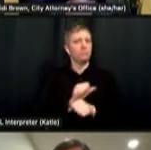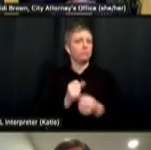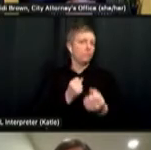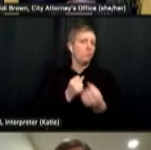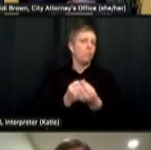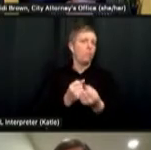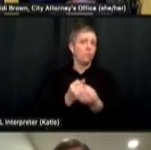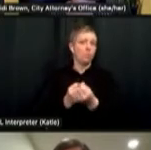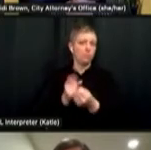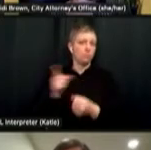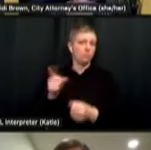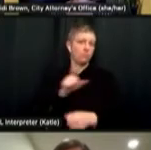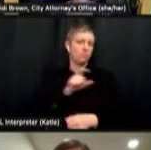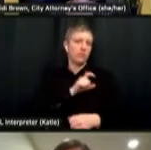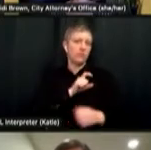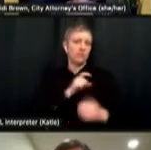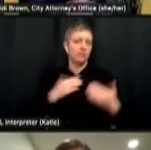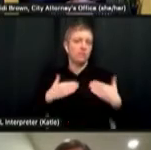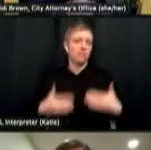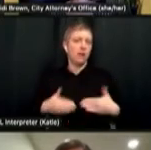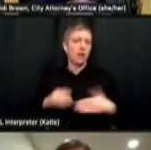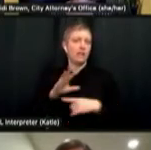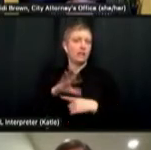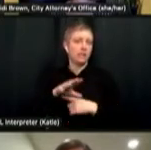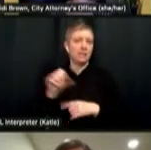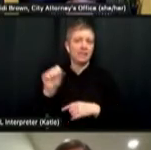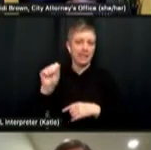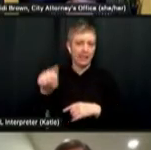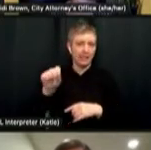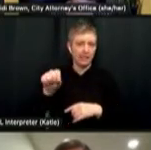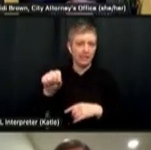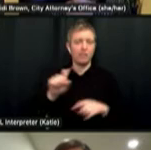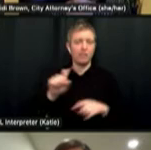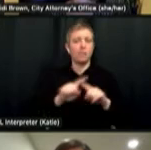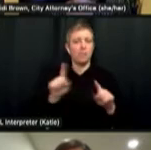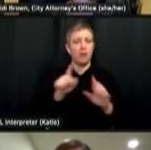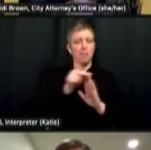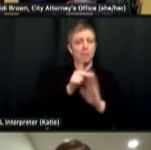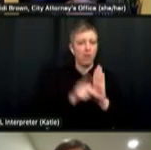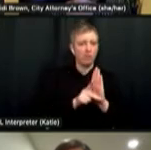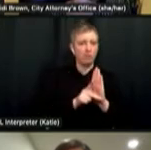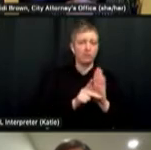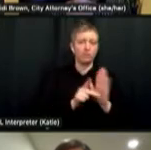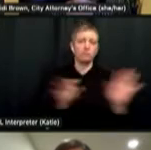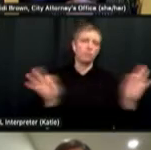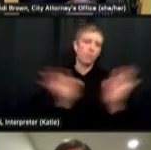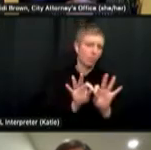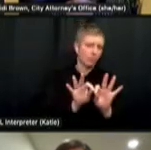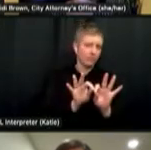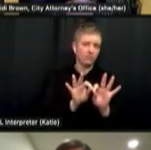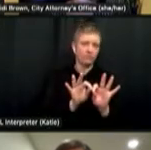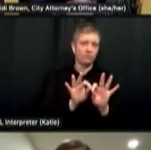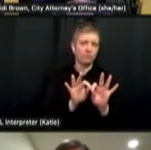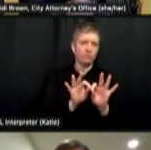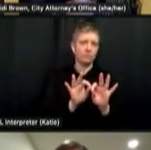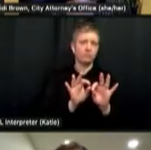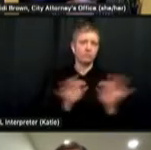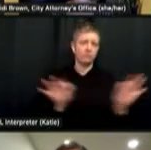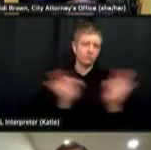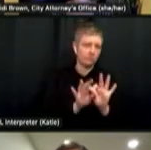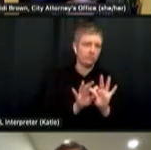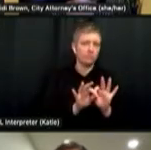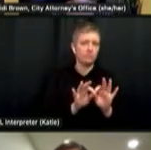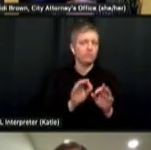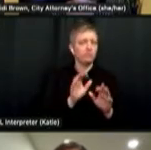police body cam. But policy is critically important. It's not enough to say we don't have